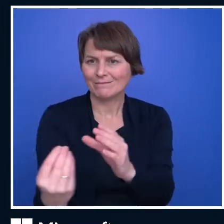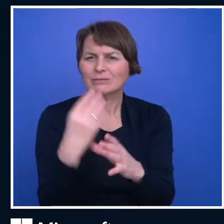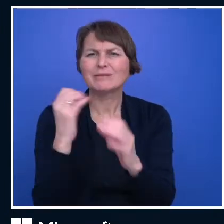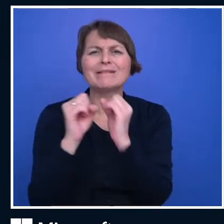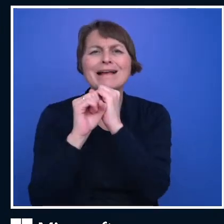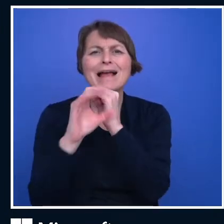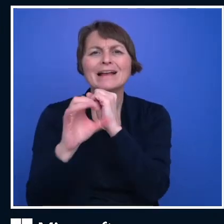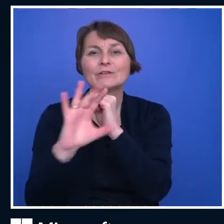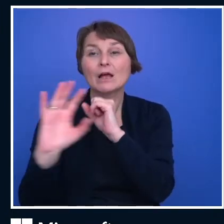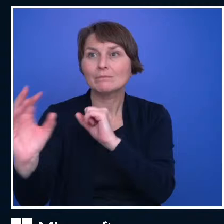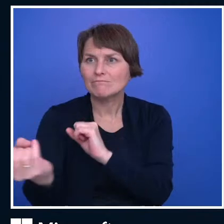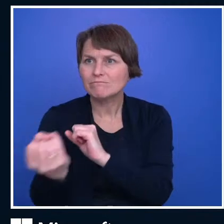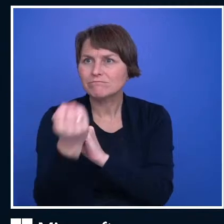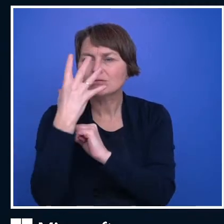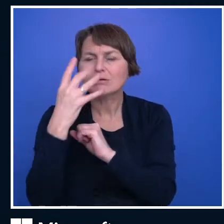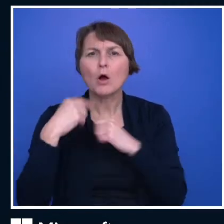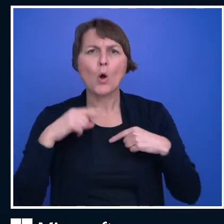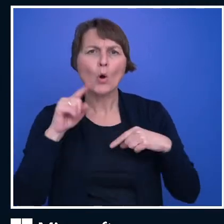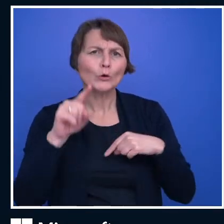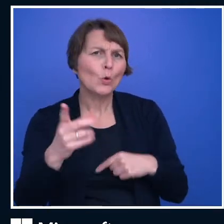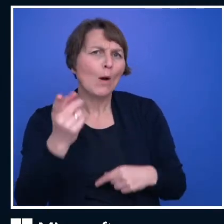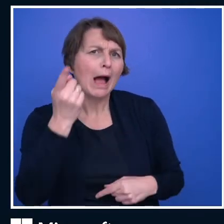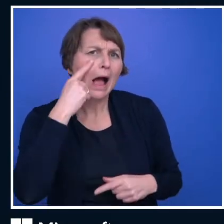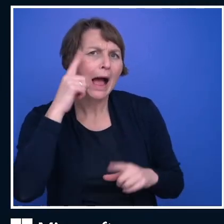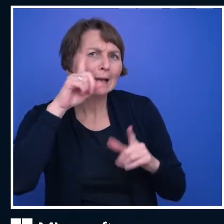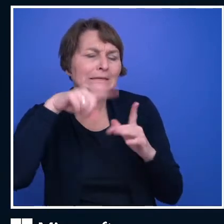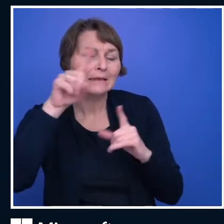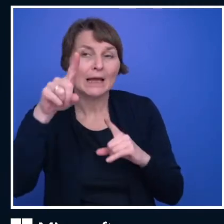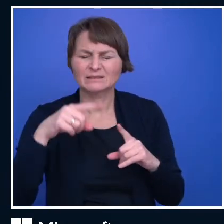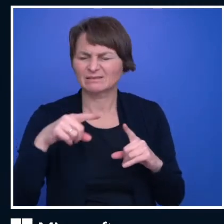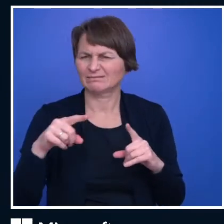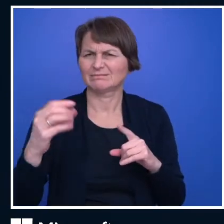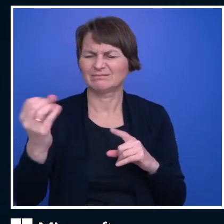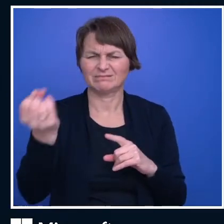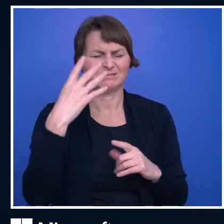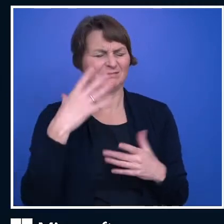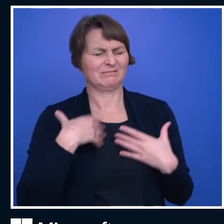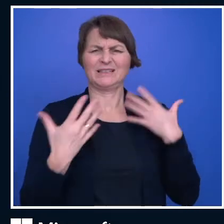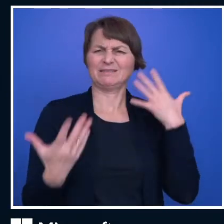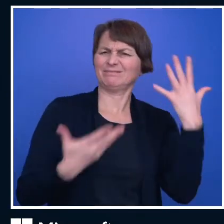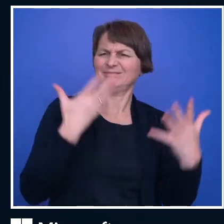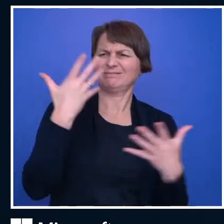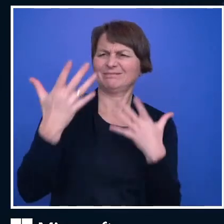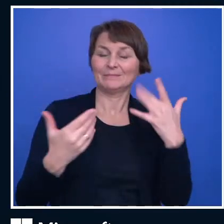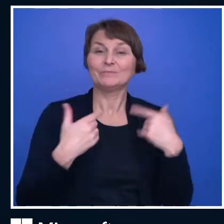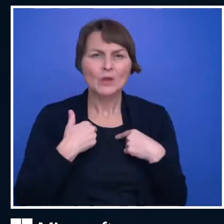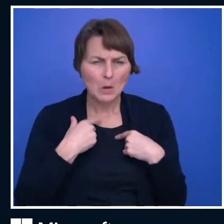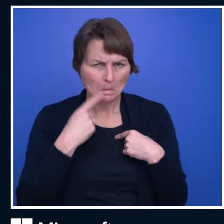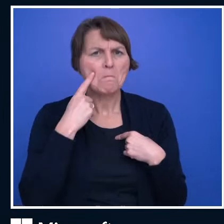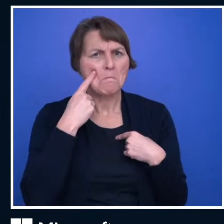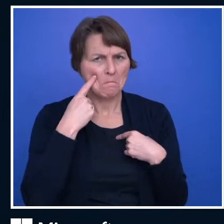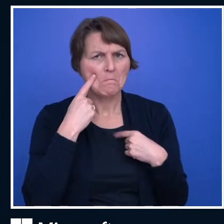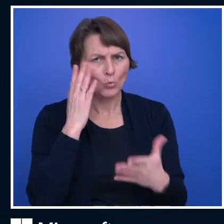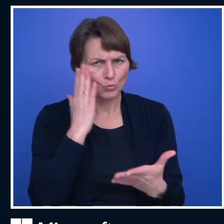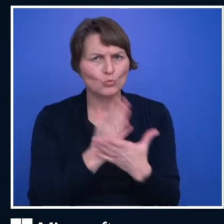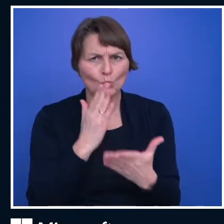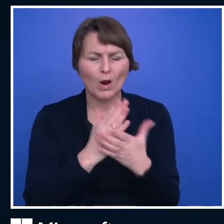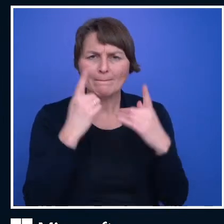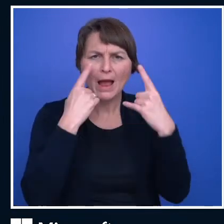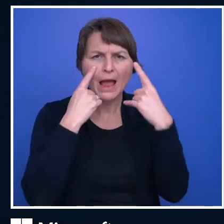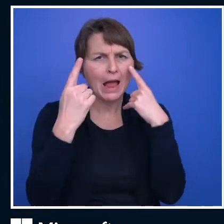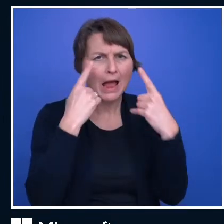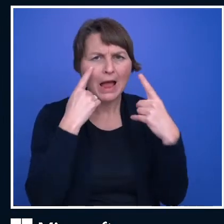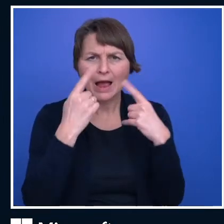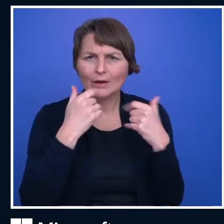glasses. So these glasses, when I first looked at them, were a certain price. But when I put in what's the price for